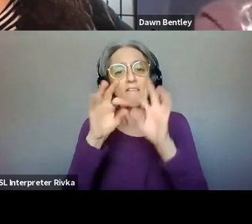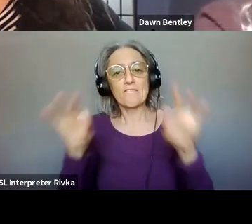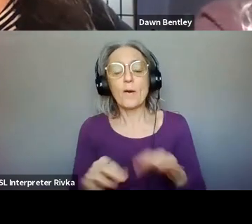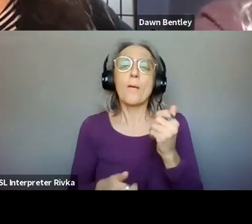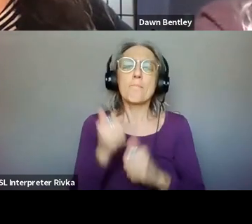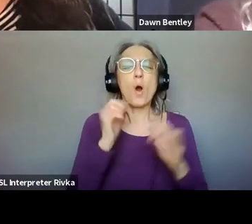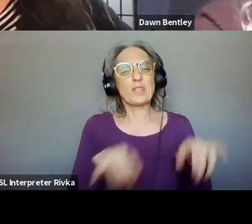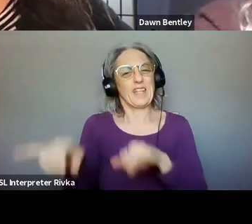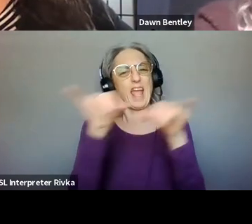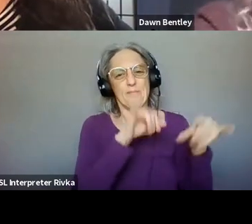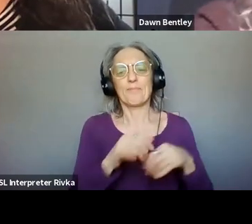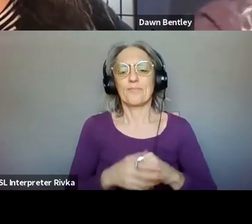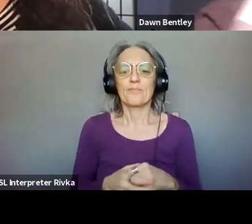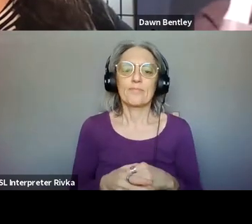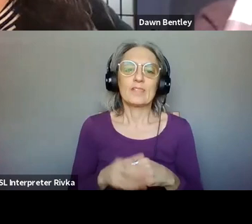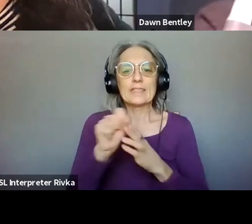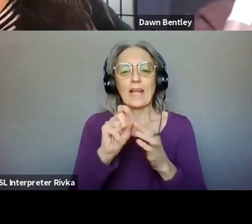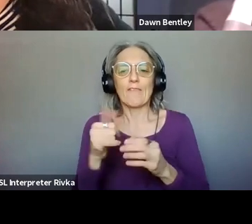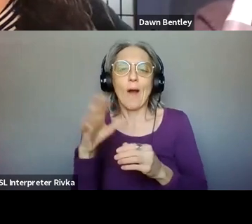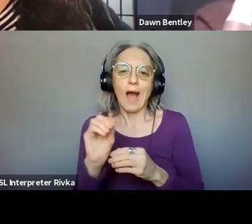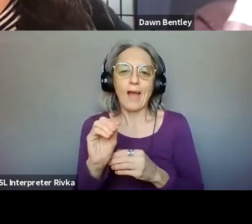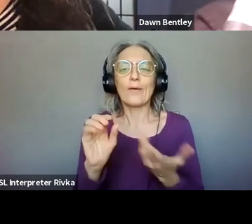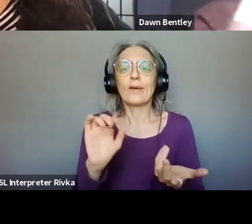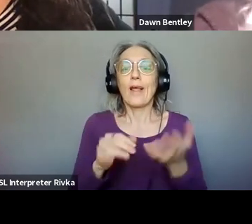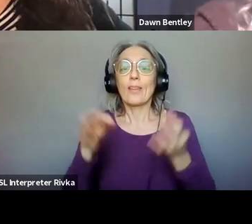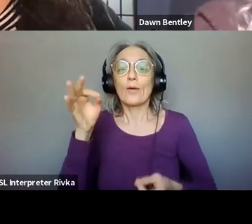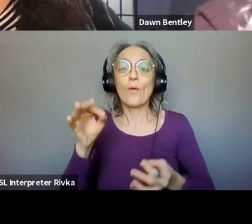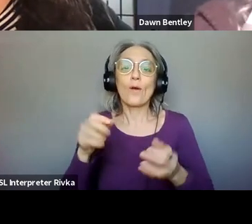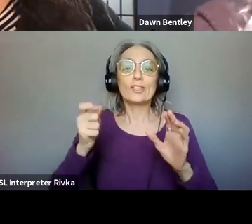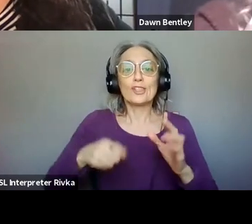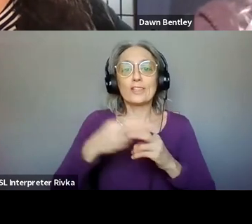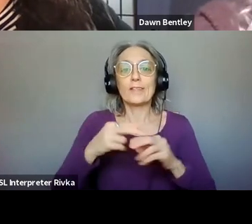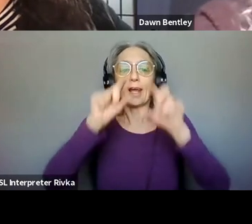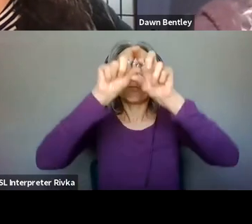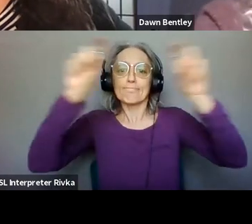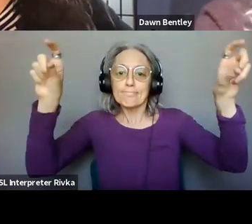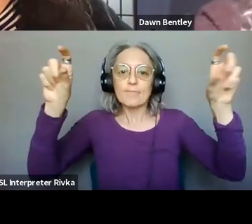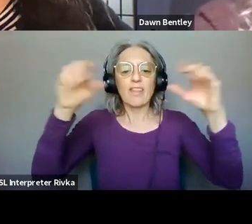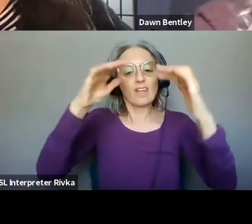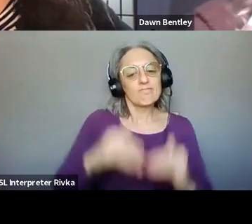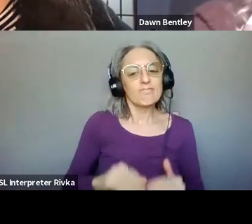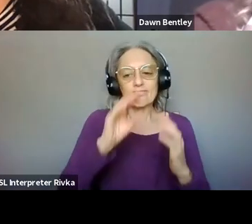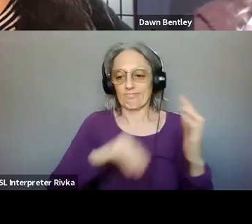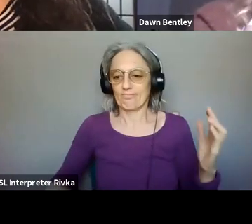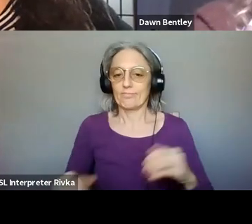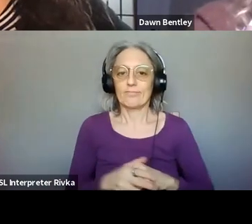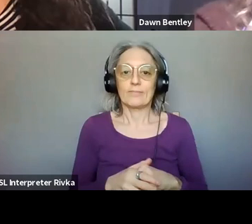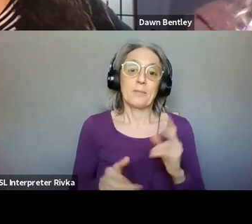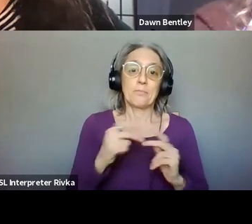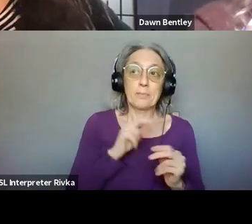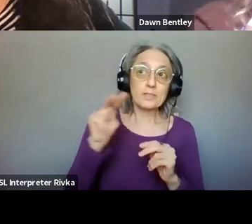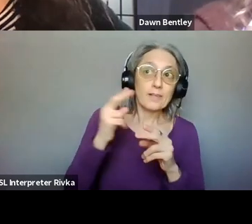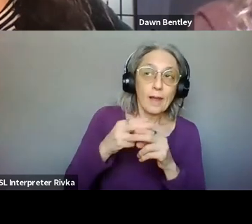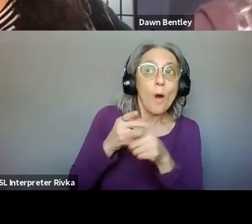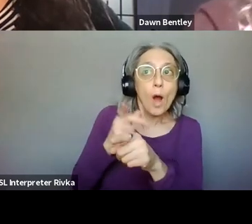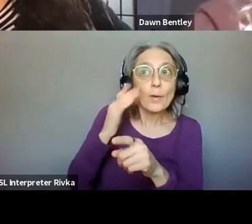Ohio forms, which courts put their own title and judge's name on top. So they get, people see their name, I guess. But the